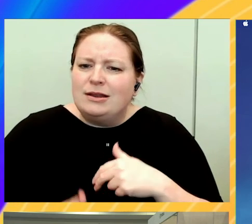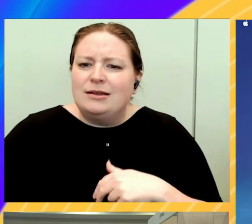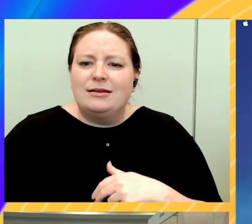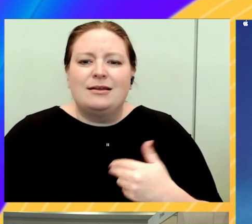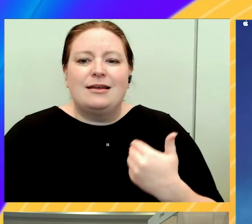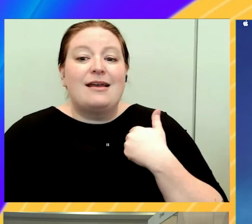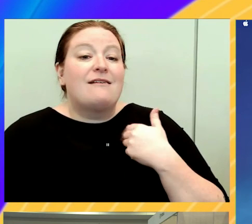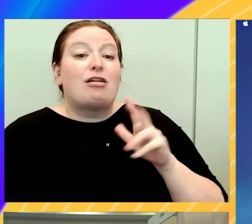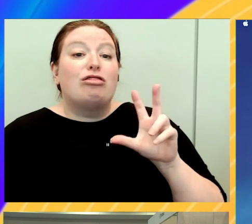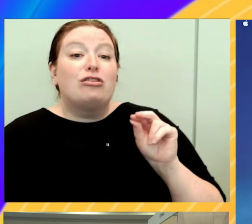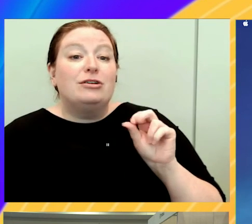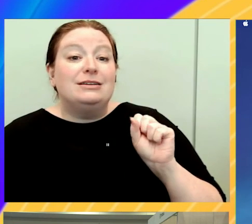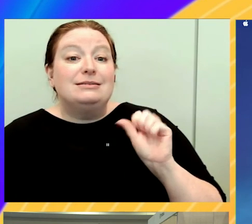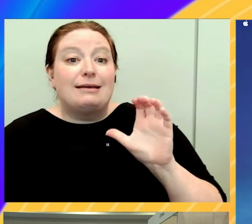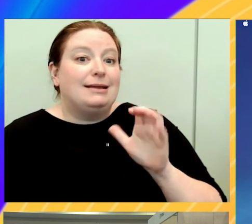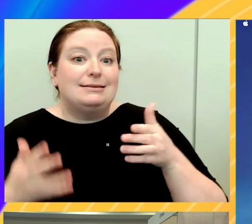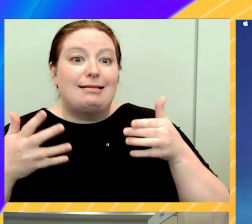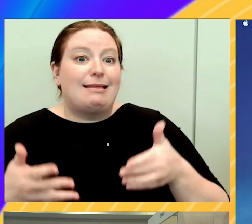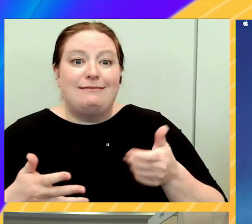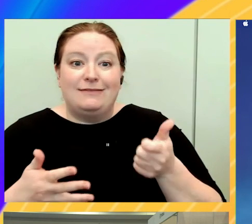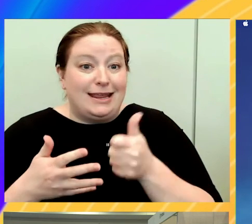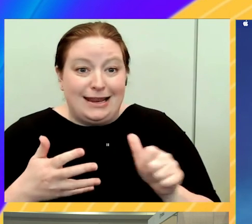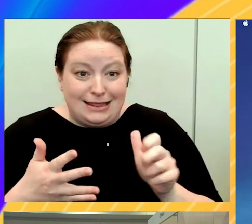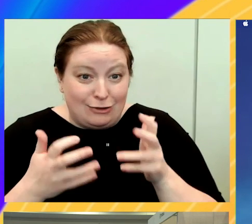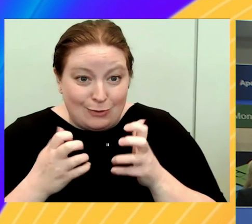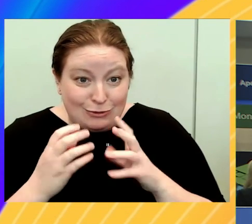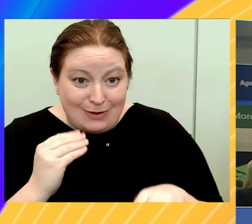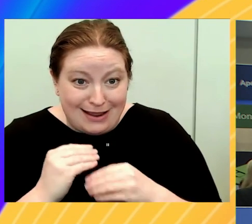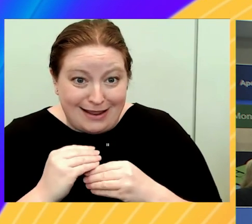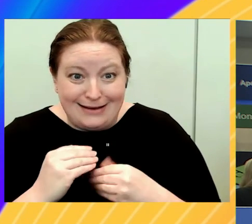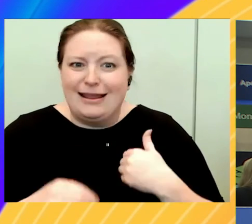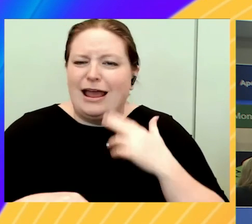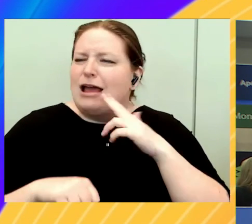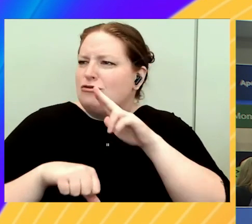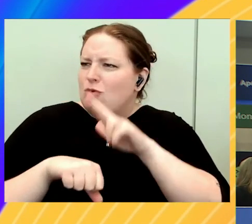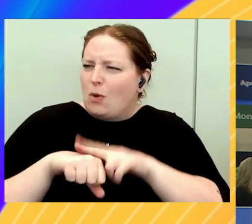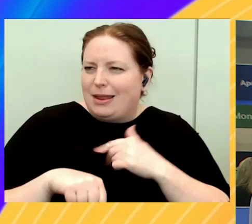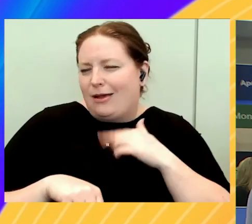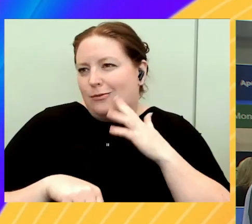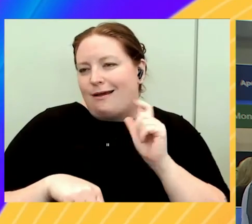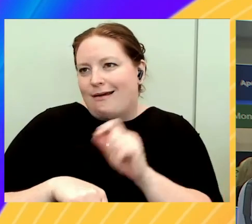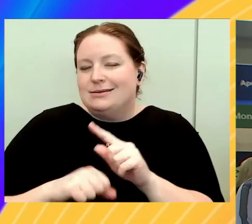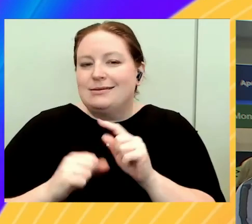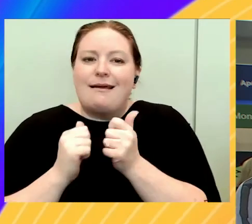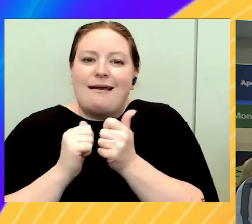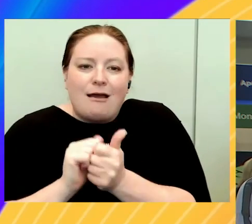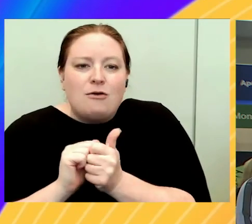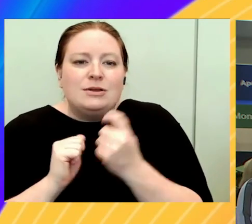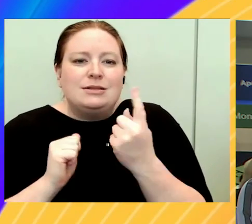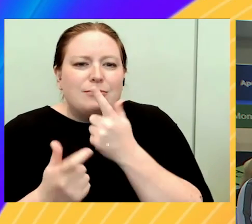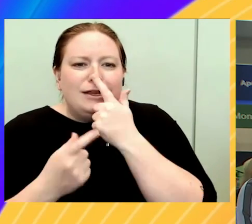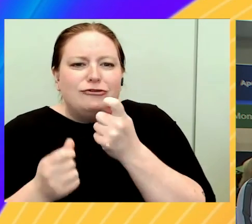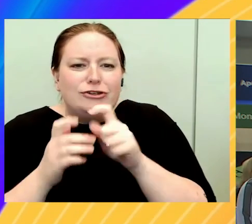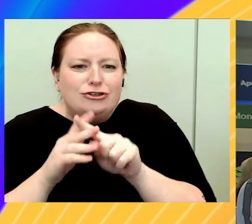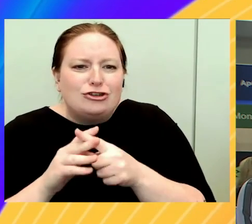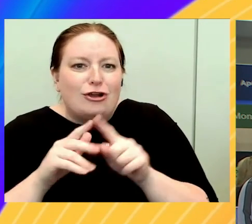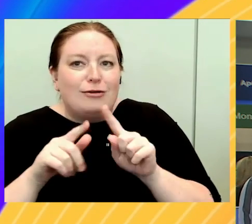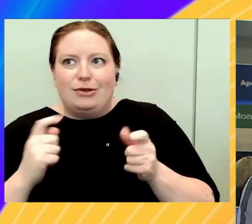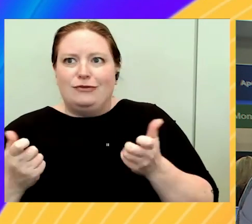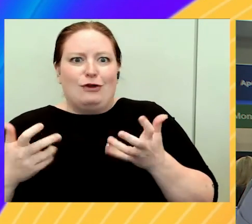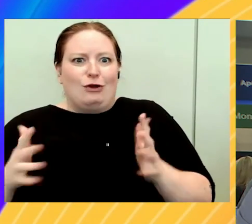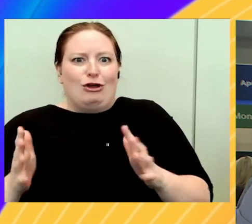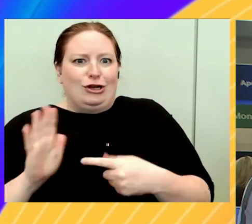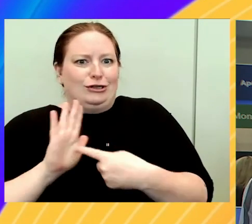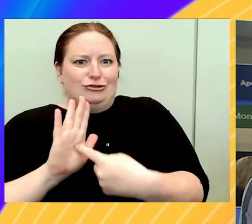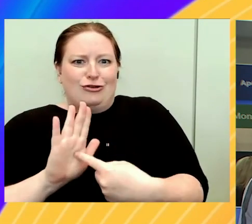left. Anything else? I mean, I would normally ask, how can someone interested start? But you've already shown the GitHub repository.